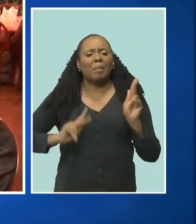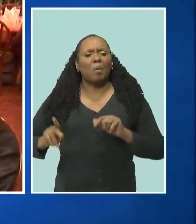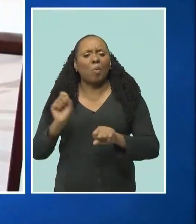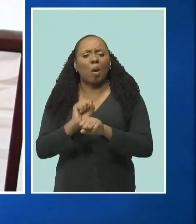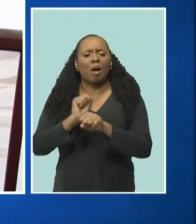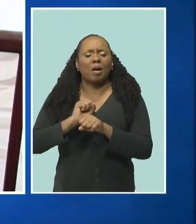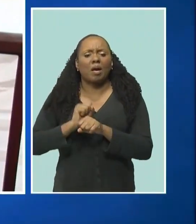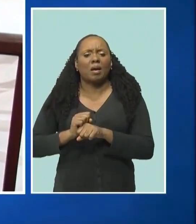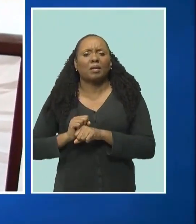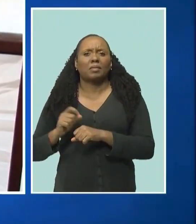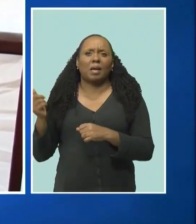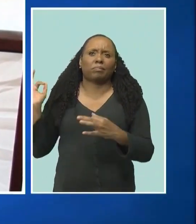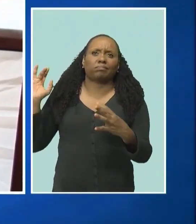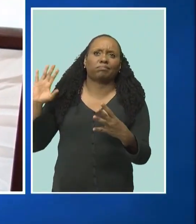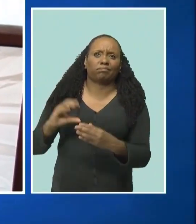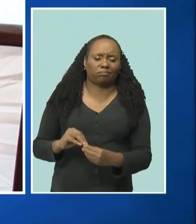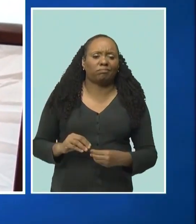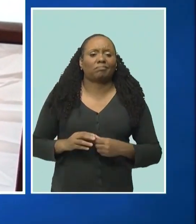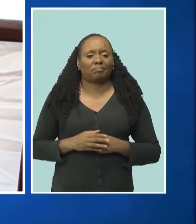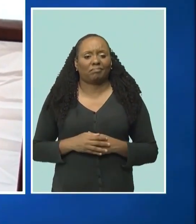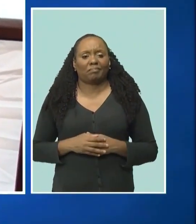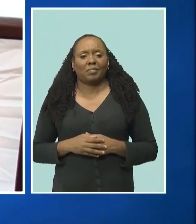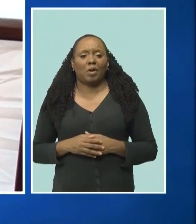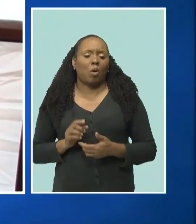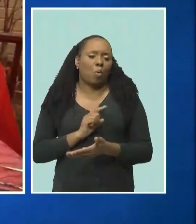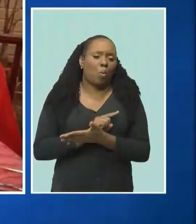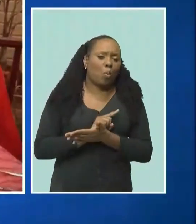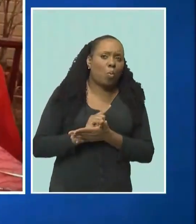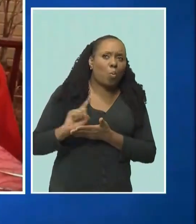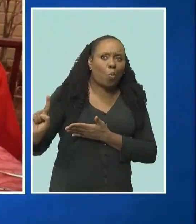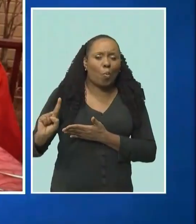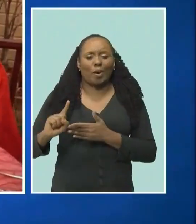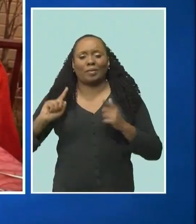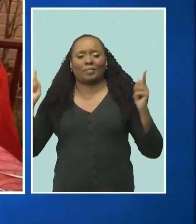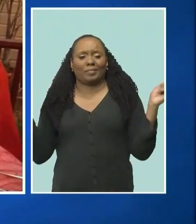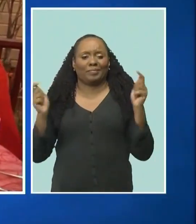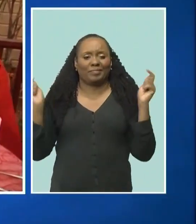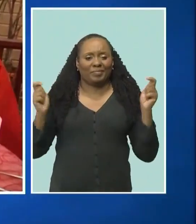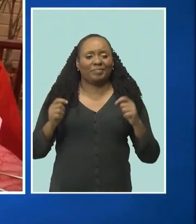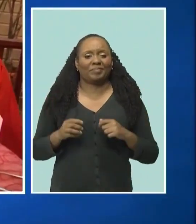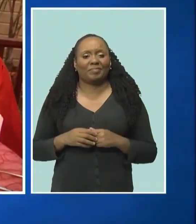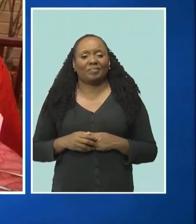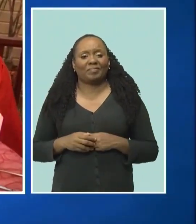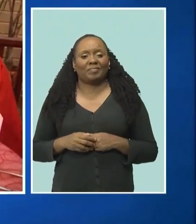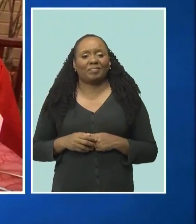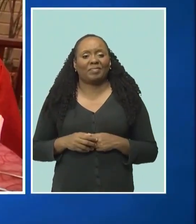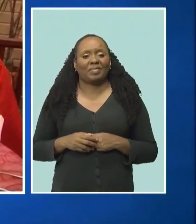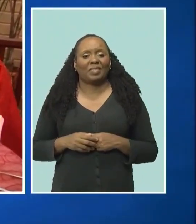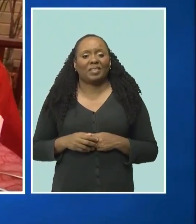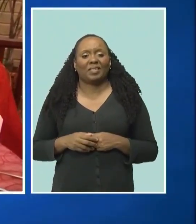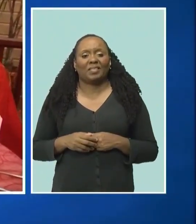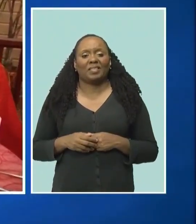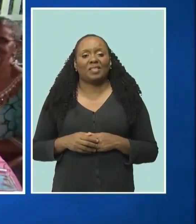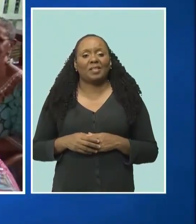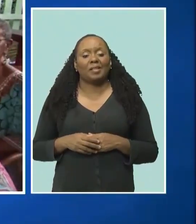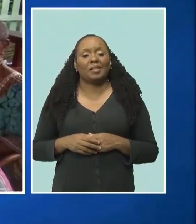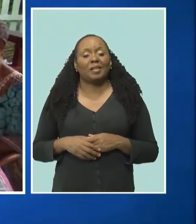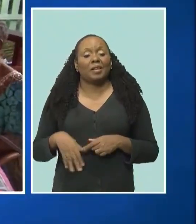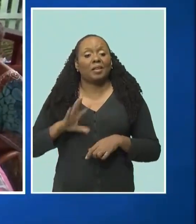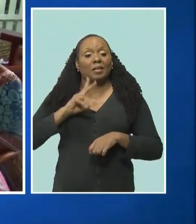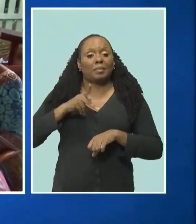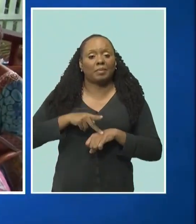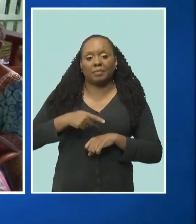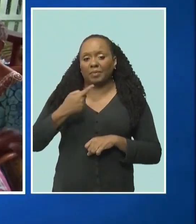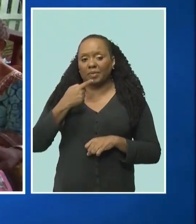The event signalled the end of its week-long celebrations. Stressing school is as good as its staff, Principal